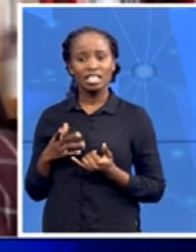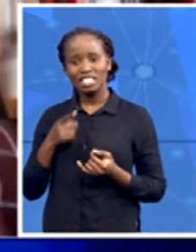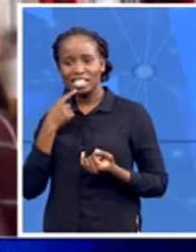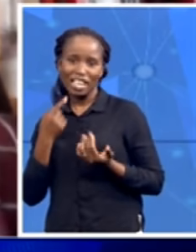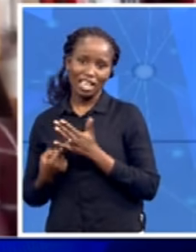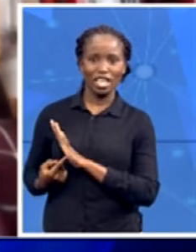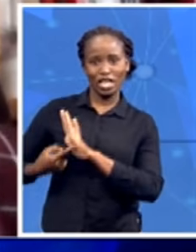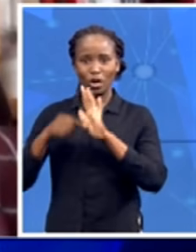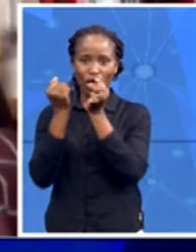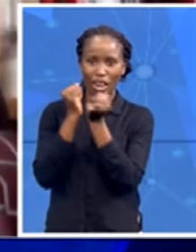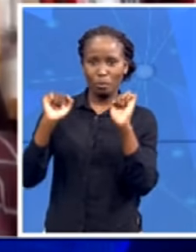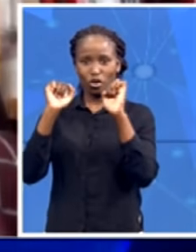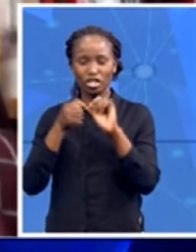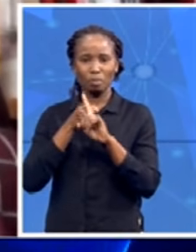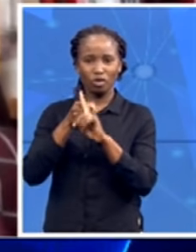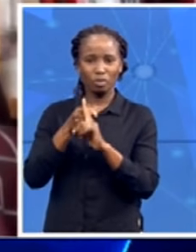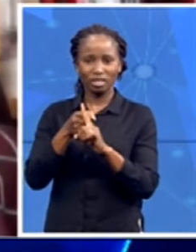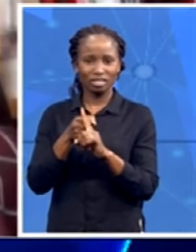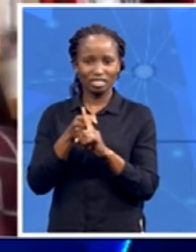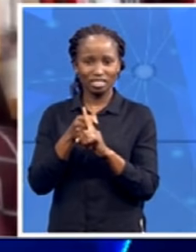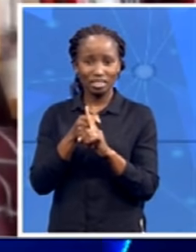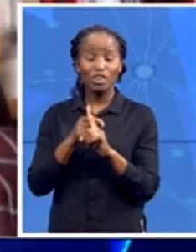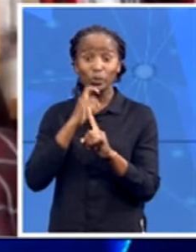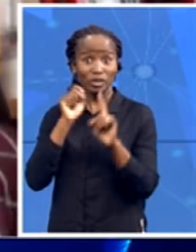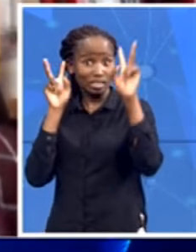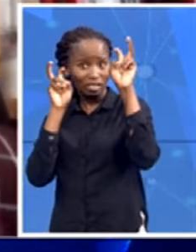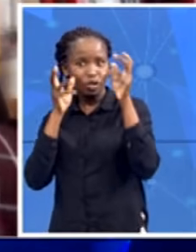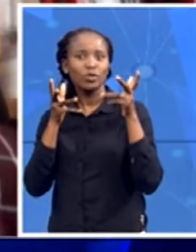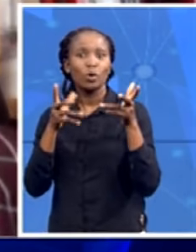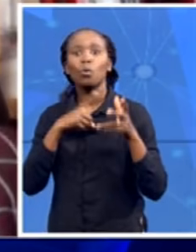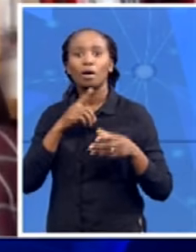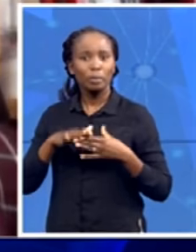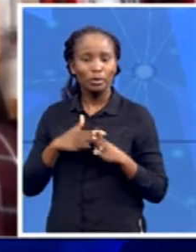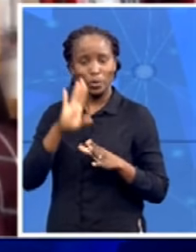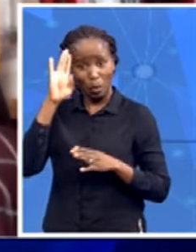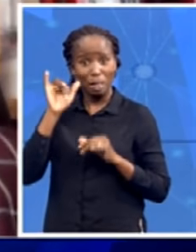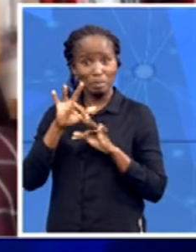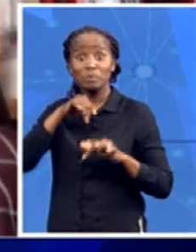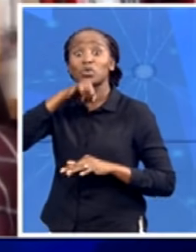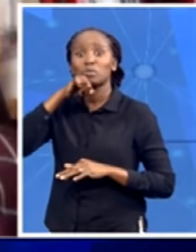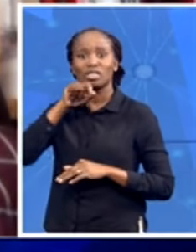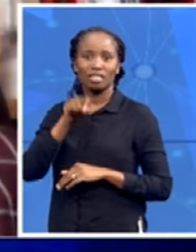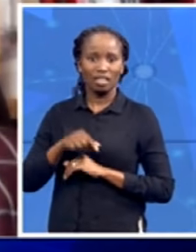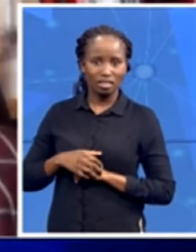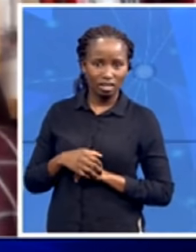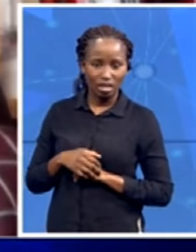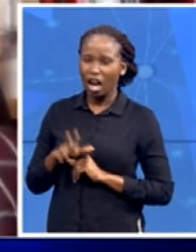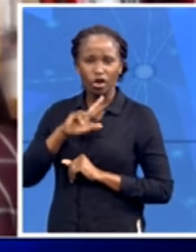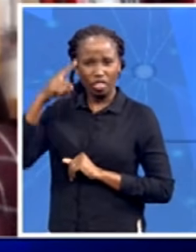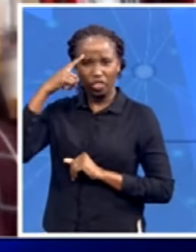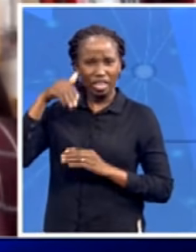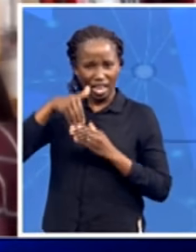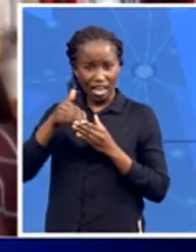that. But I don't think that in urban centers that explanation is going to sit well with the vote.